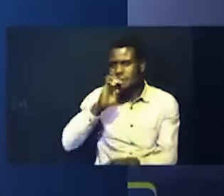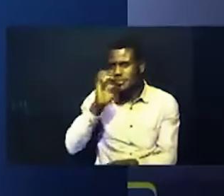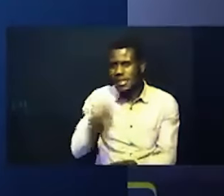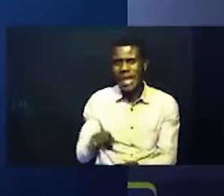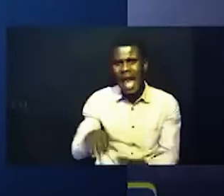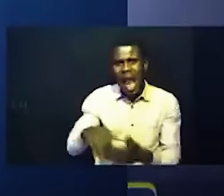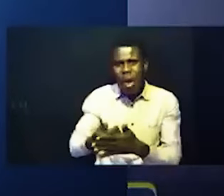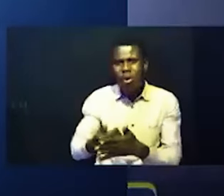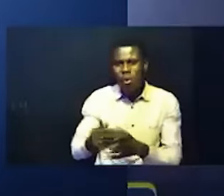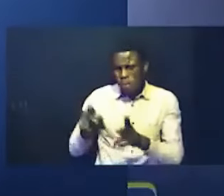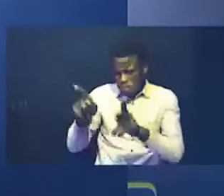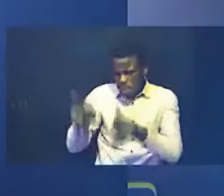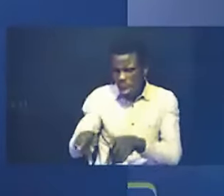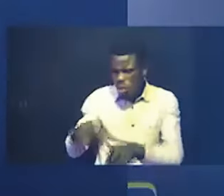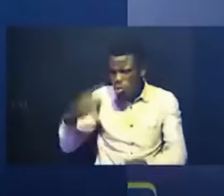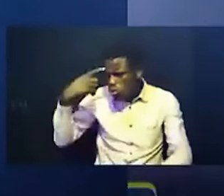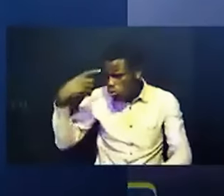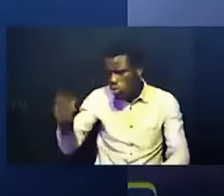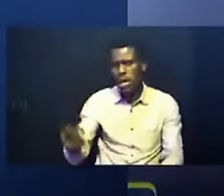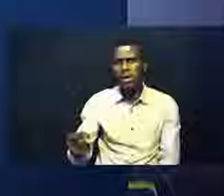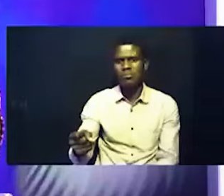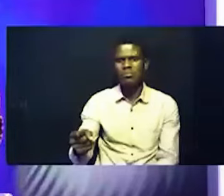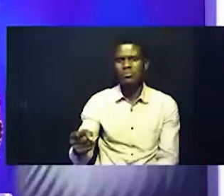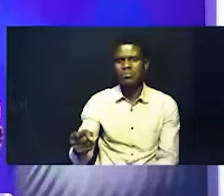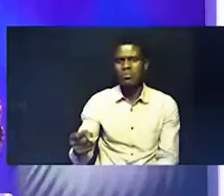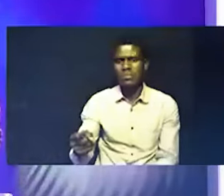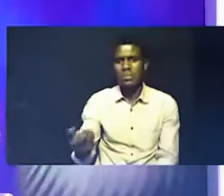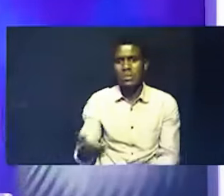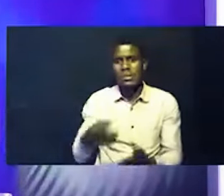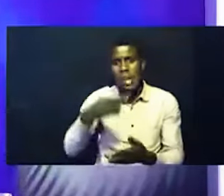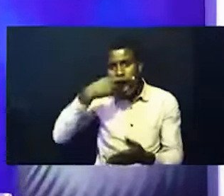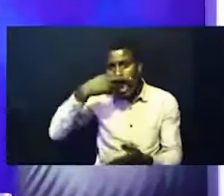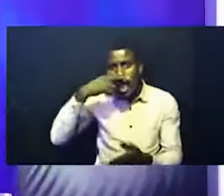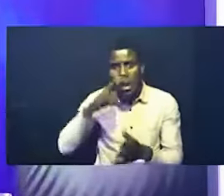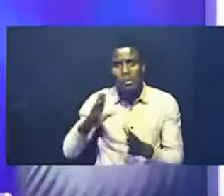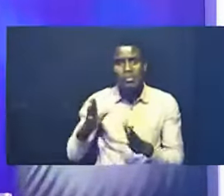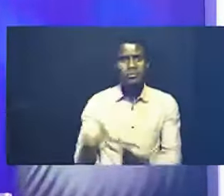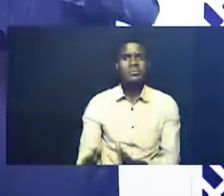of mankind like am